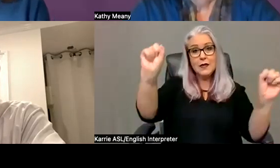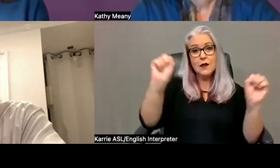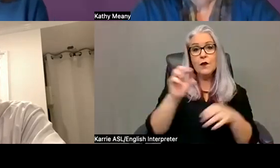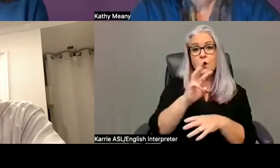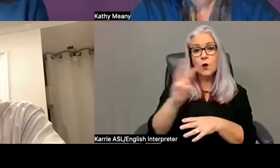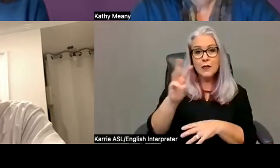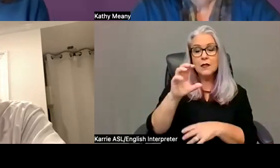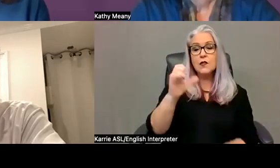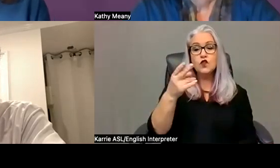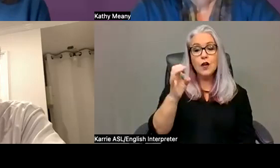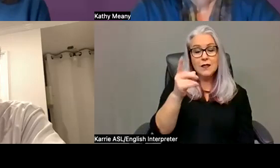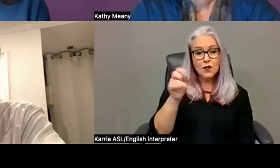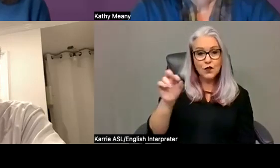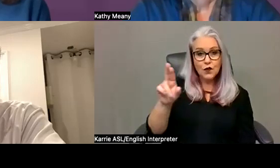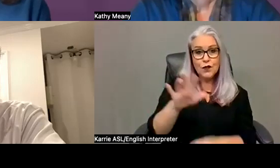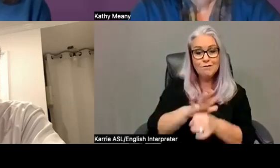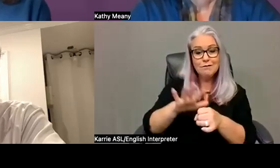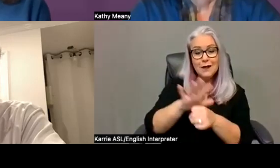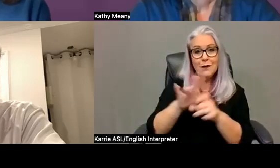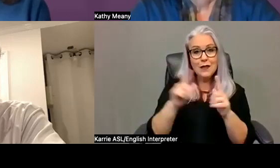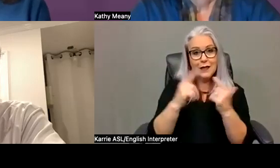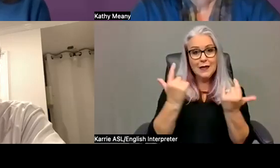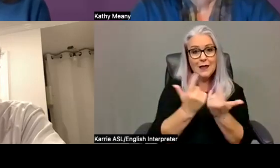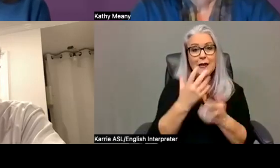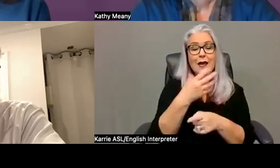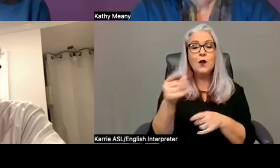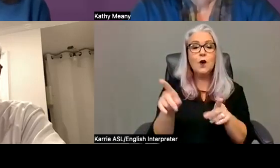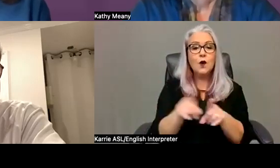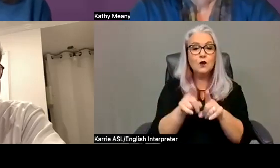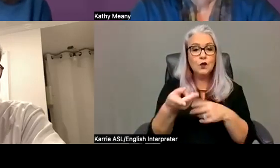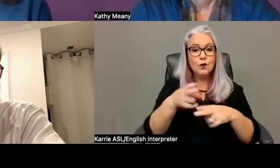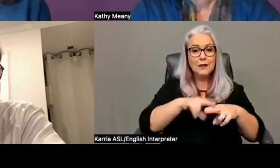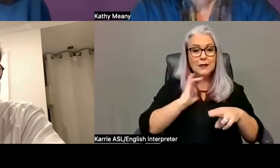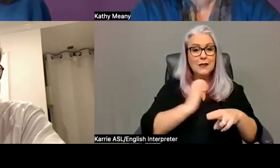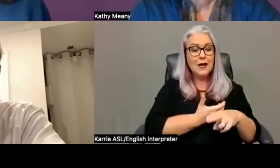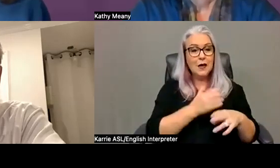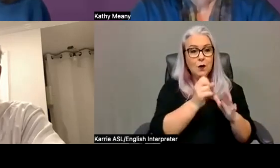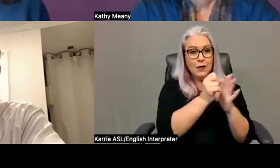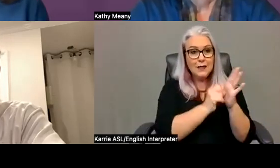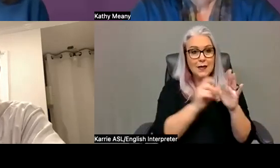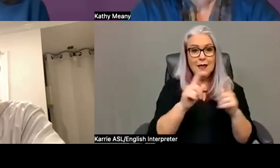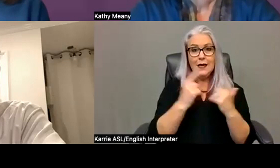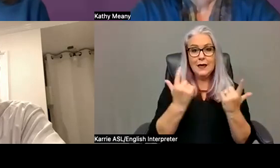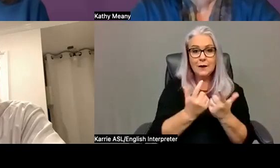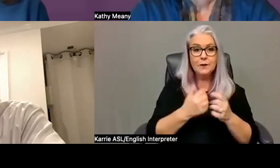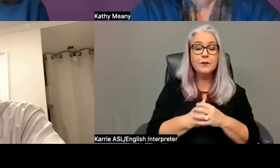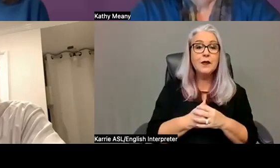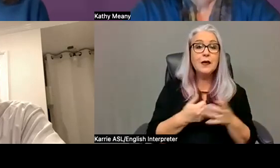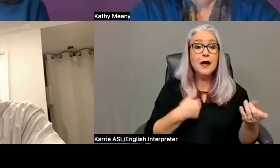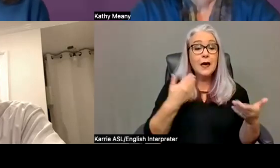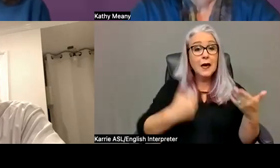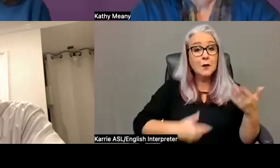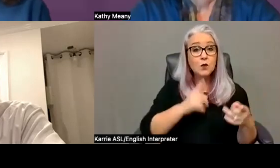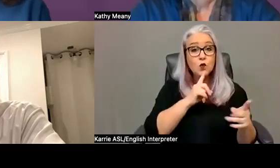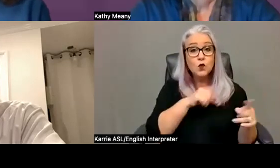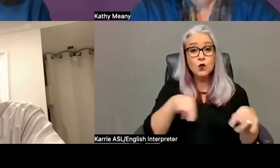as second vice president and voter service chair for our state league. A word about the League of Women Voters. I'm sure you know the League is a